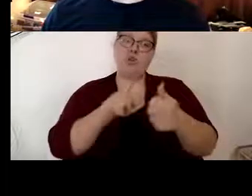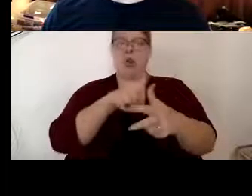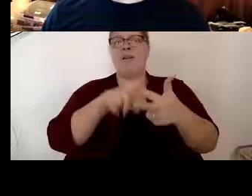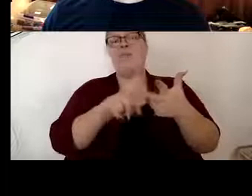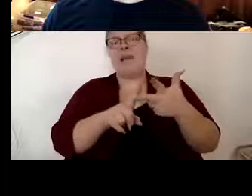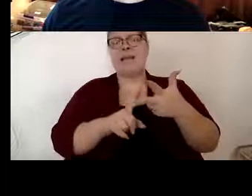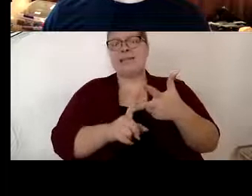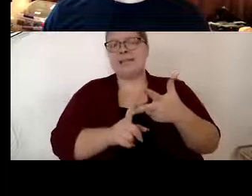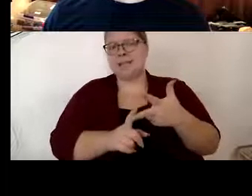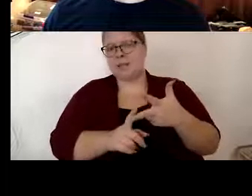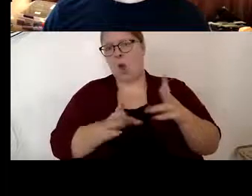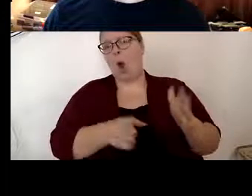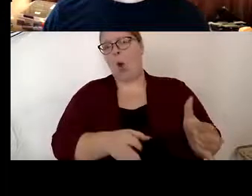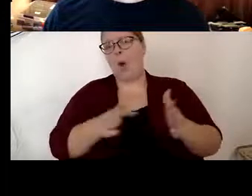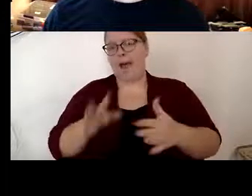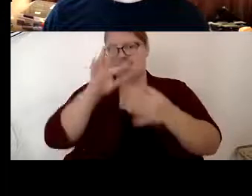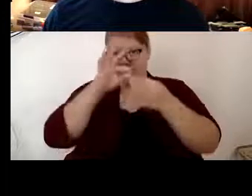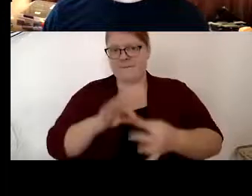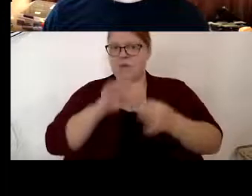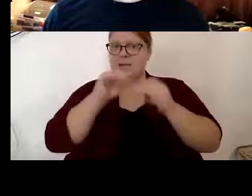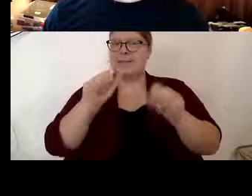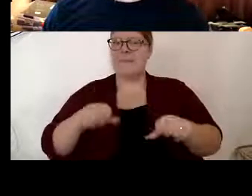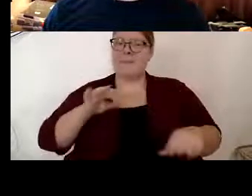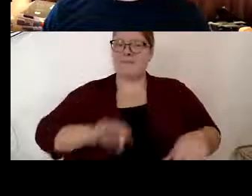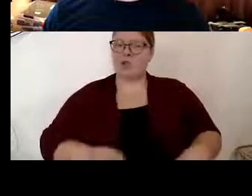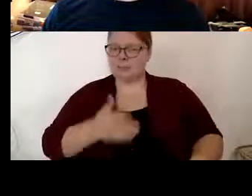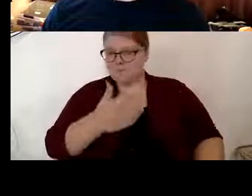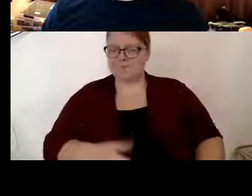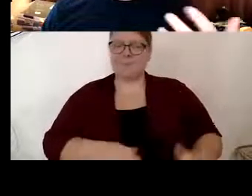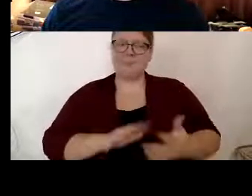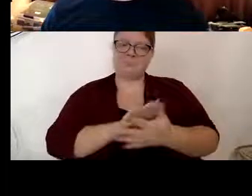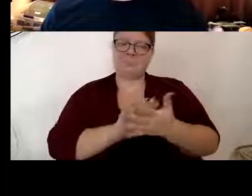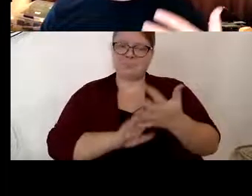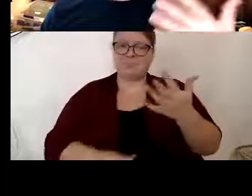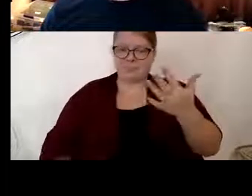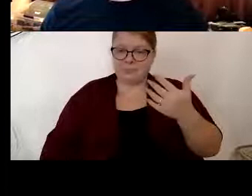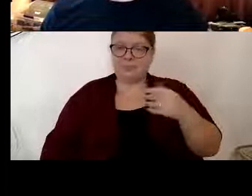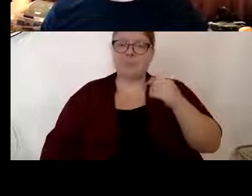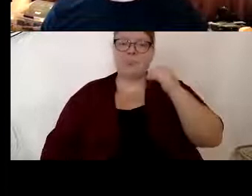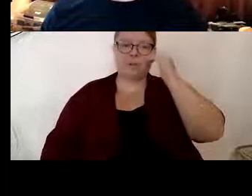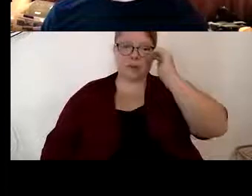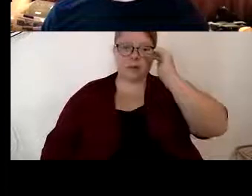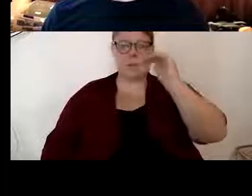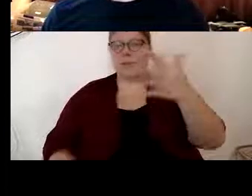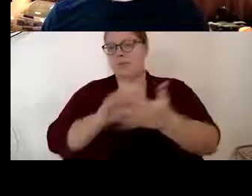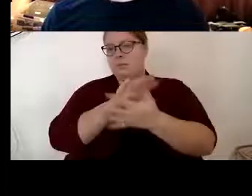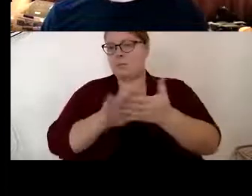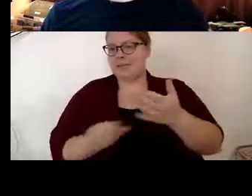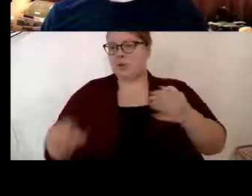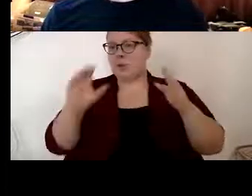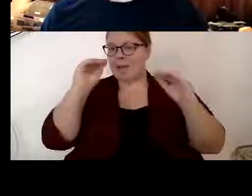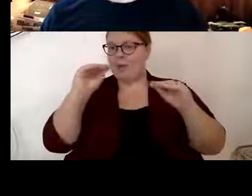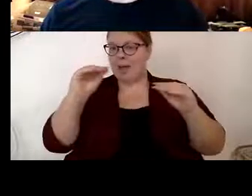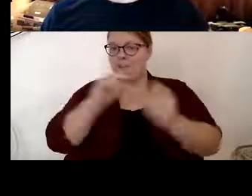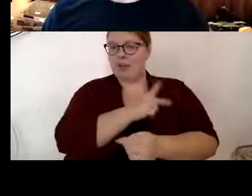are ways in which mindfulness can be helpful. And these are the things that we need to educate our patients about, to say, look, these are the